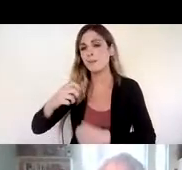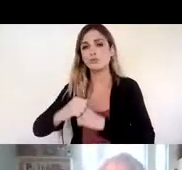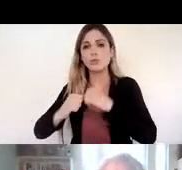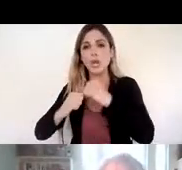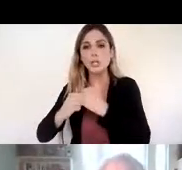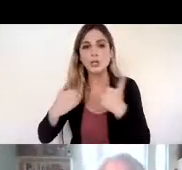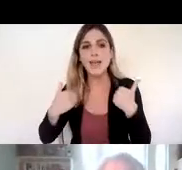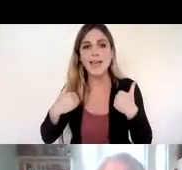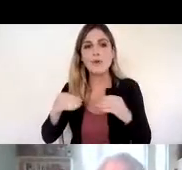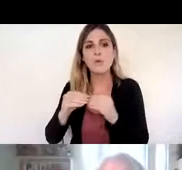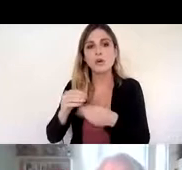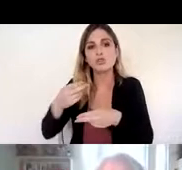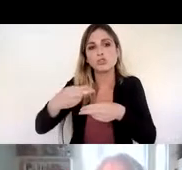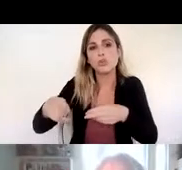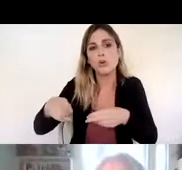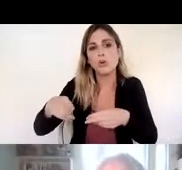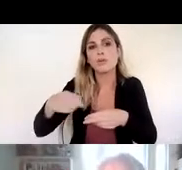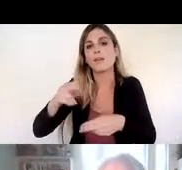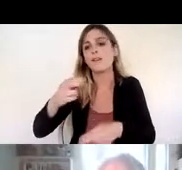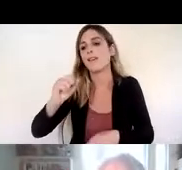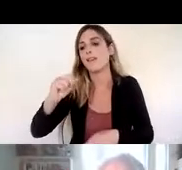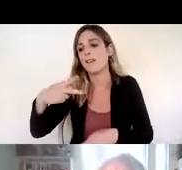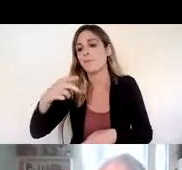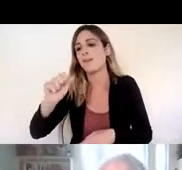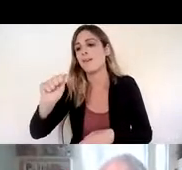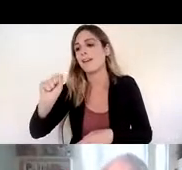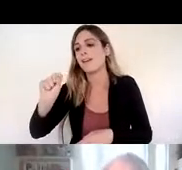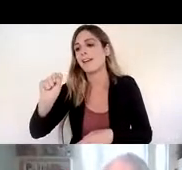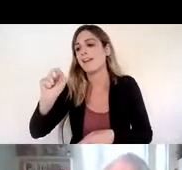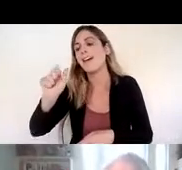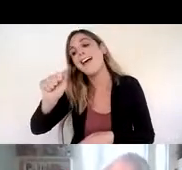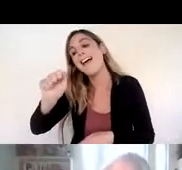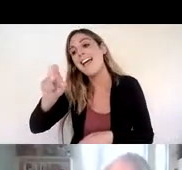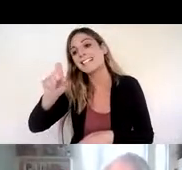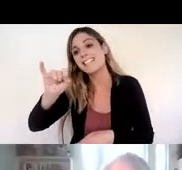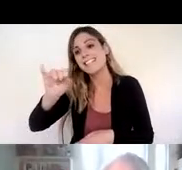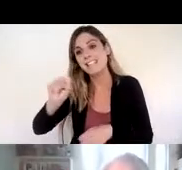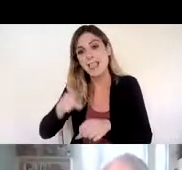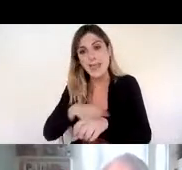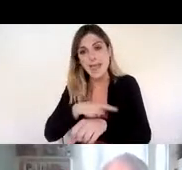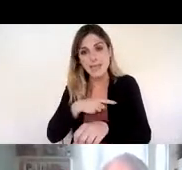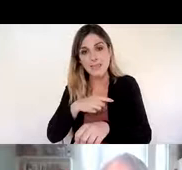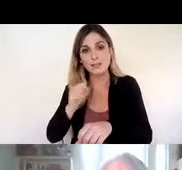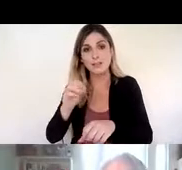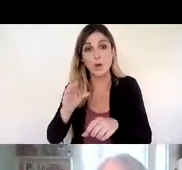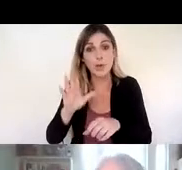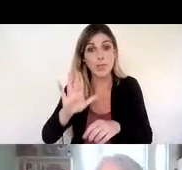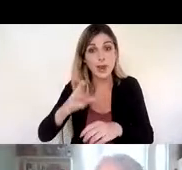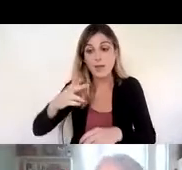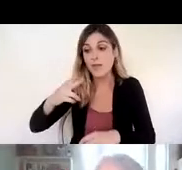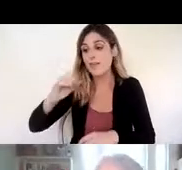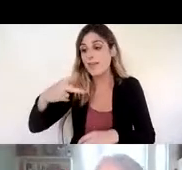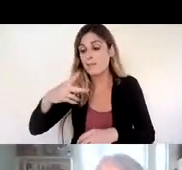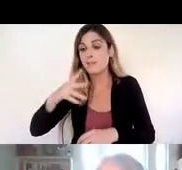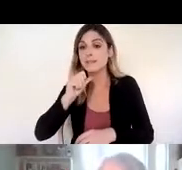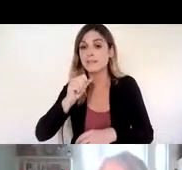axis length, and this makes their hip more resistant to fracture. So all other things being equal, if an Asian person falls, they're less